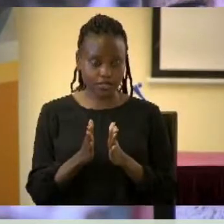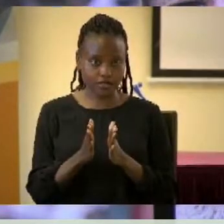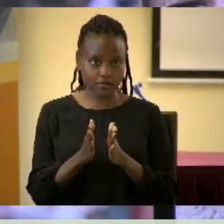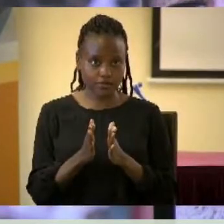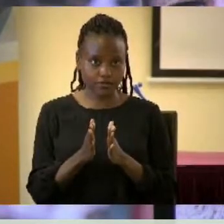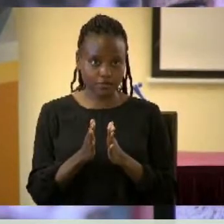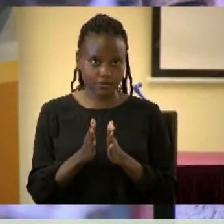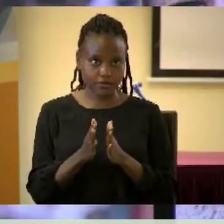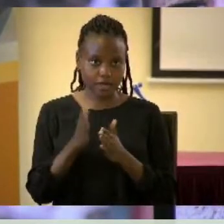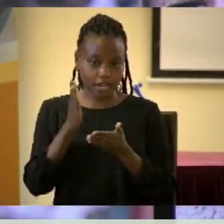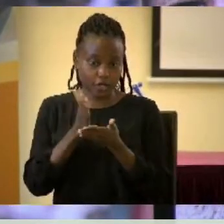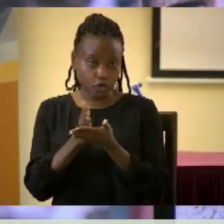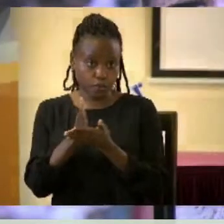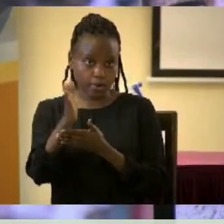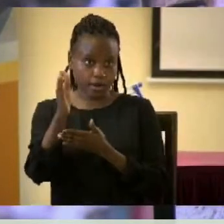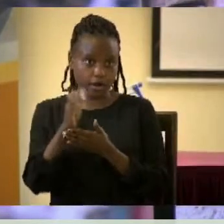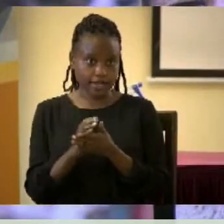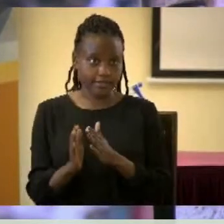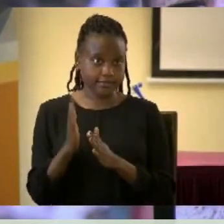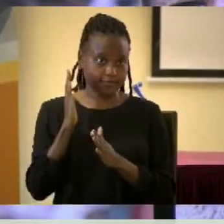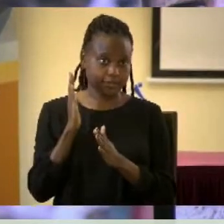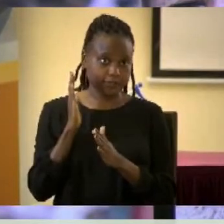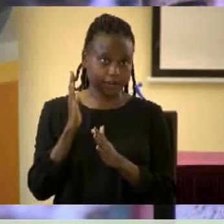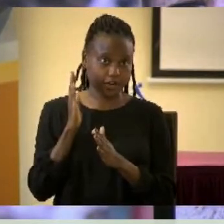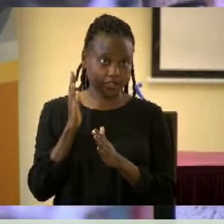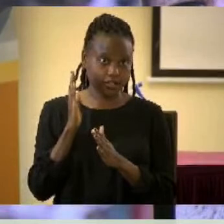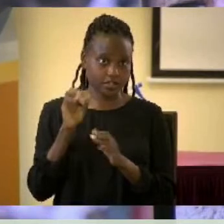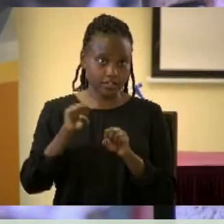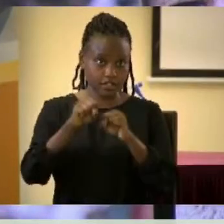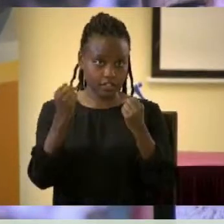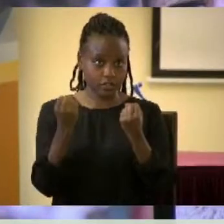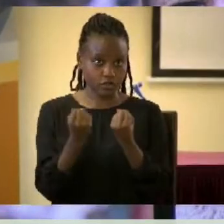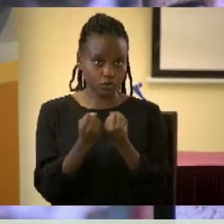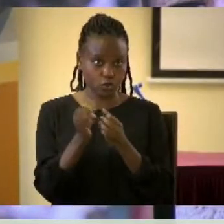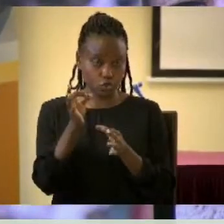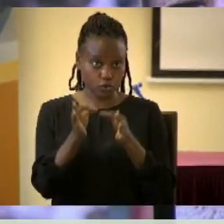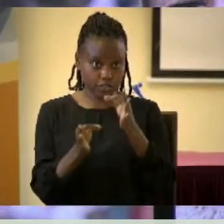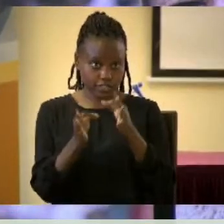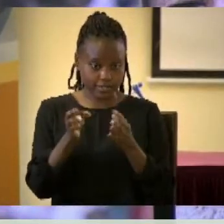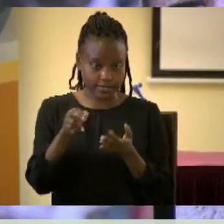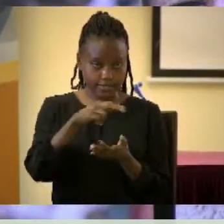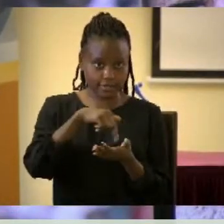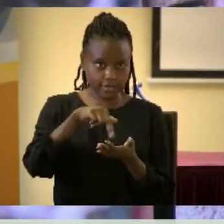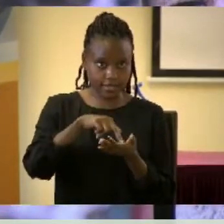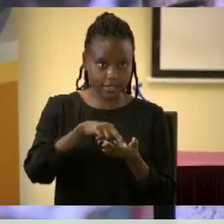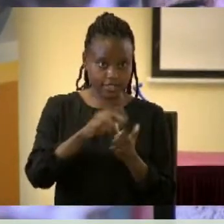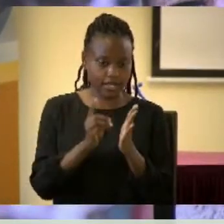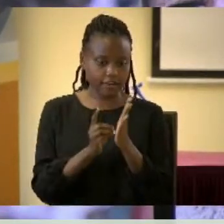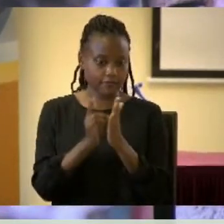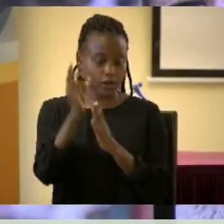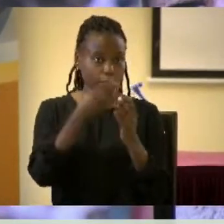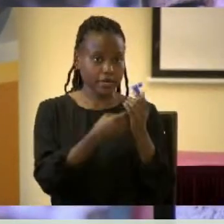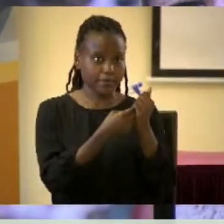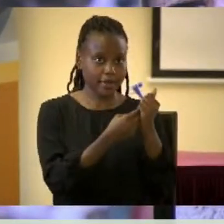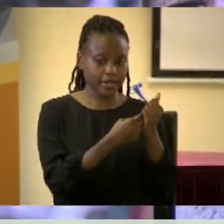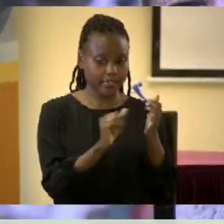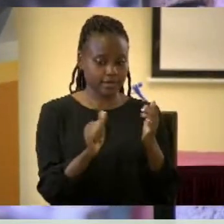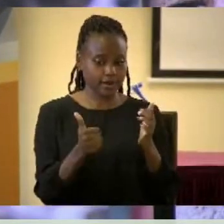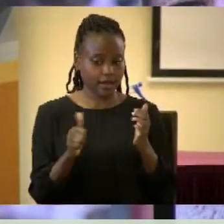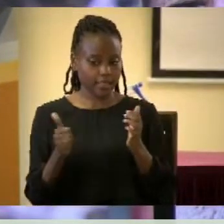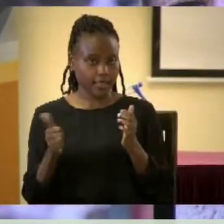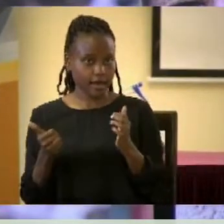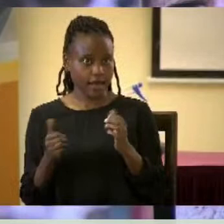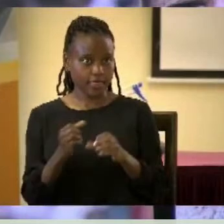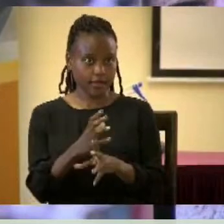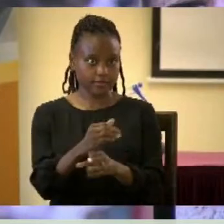bearers, human rights defenders, social justice centers, development partners, and other stakeholders